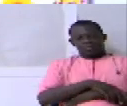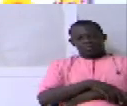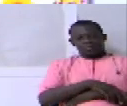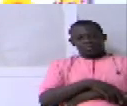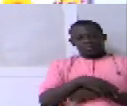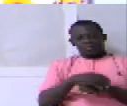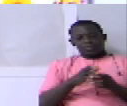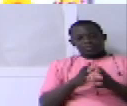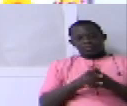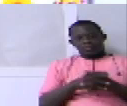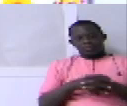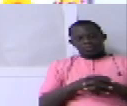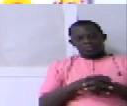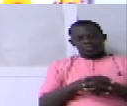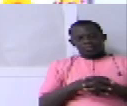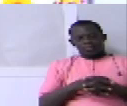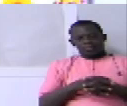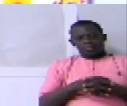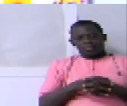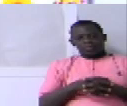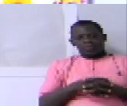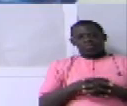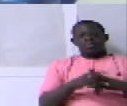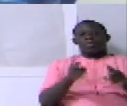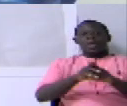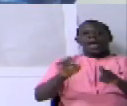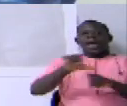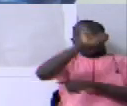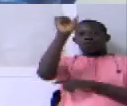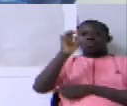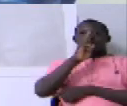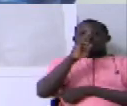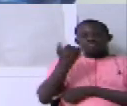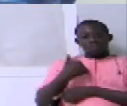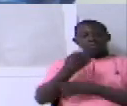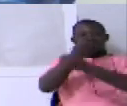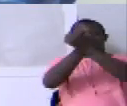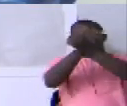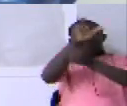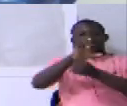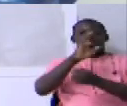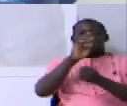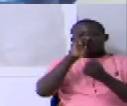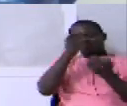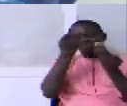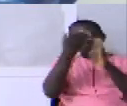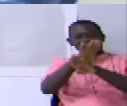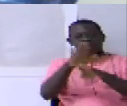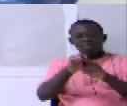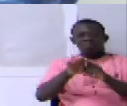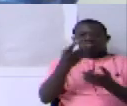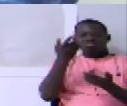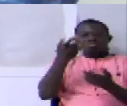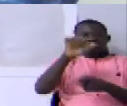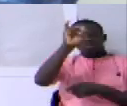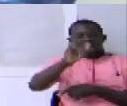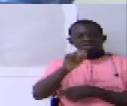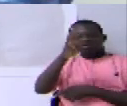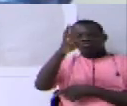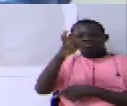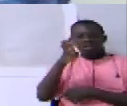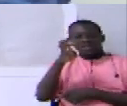mo dantane saitana menu baluta. And those who died, are they in the 40s, 50s, 60s,